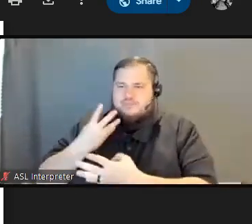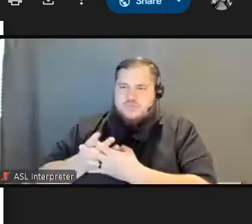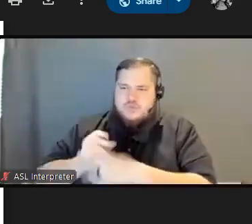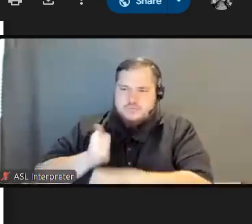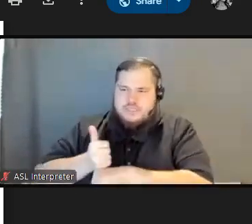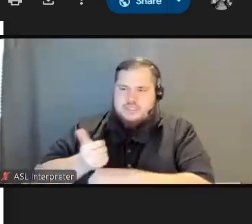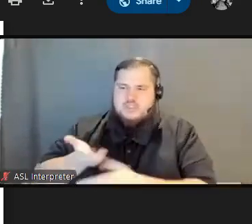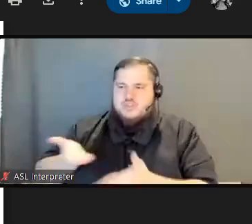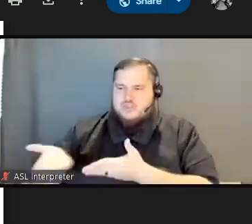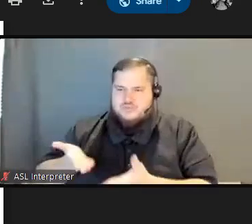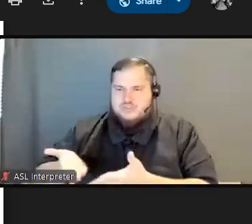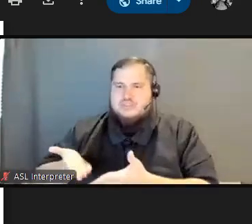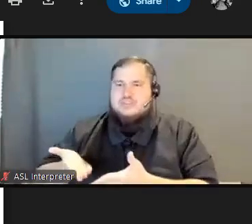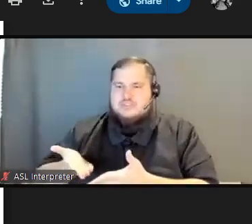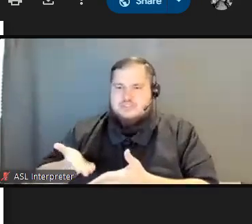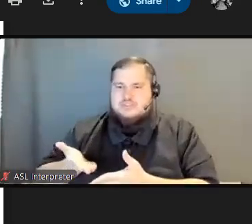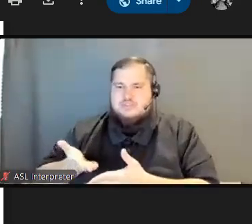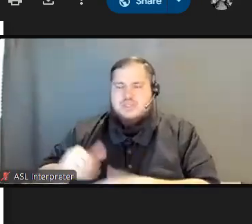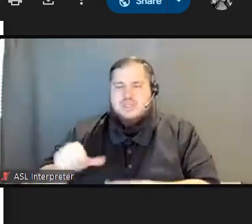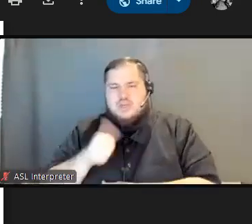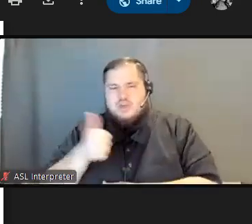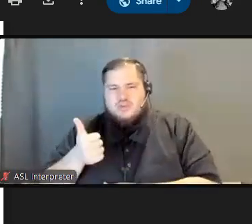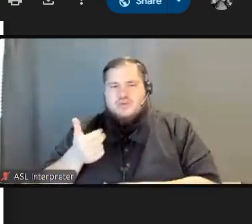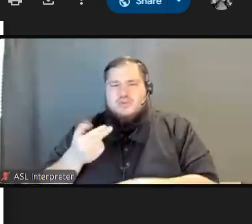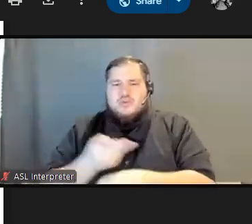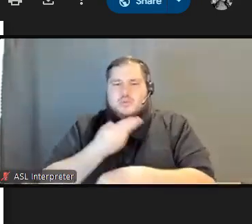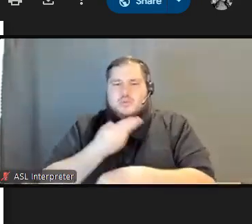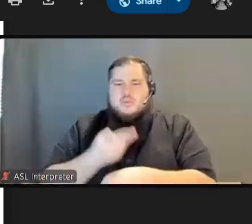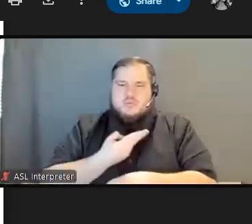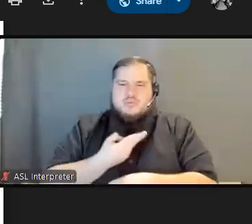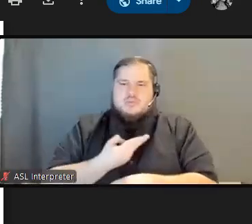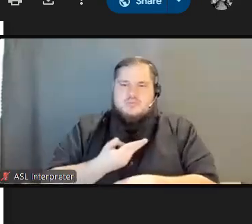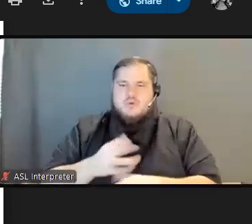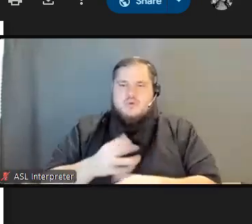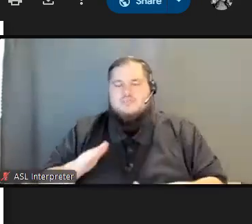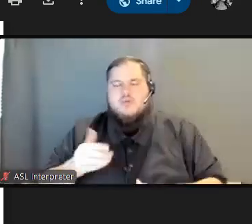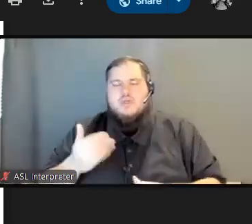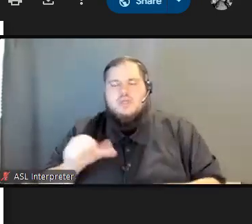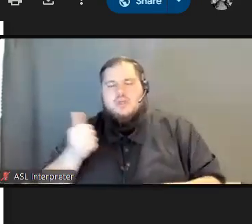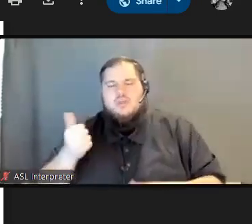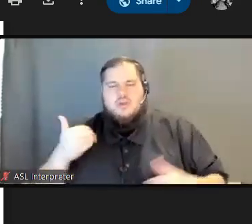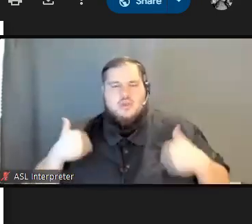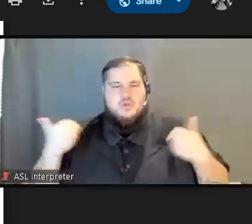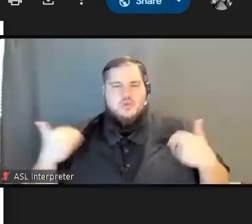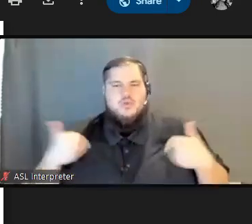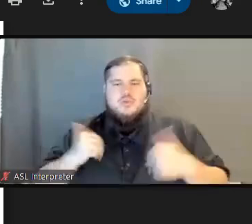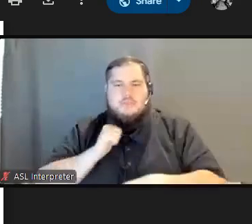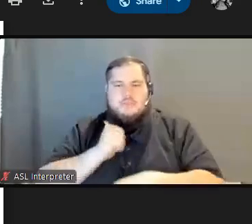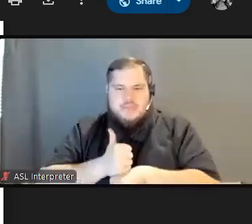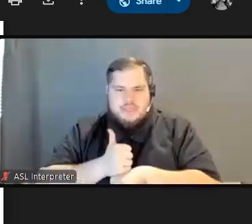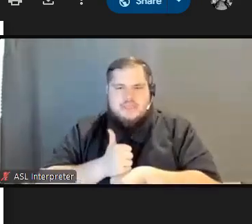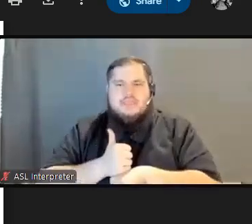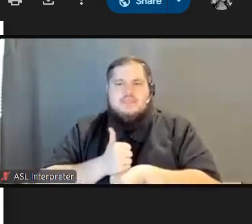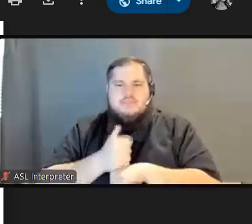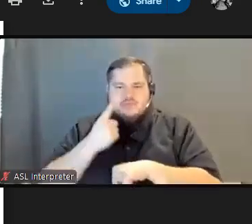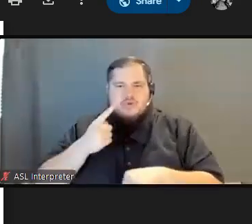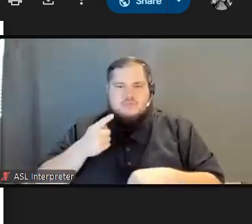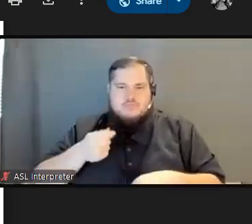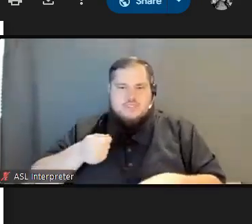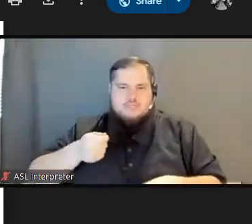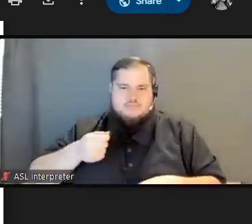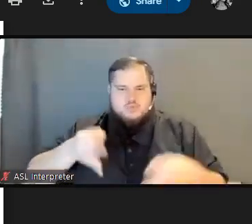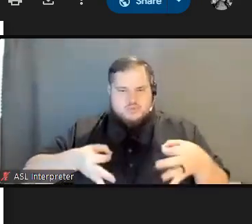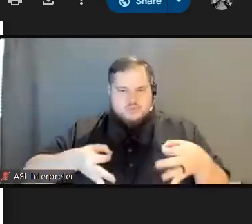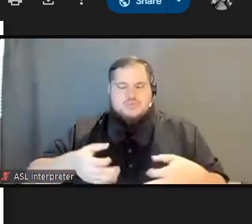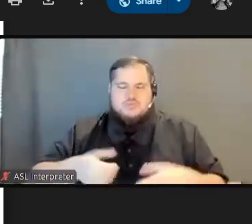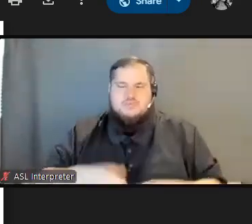other youth-based services that belong to the judicial system, right? Yeah. Okay. Thank you. I love